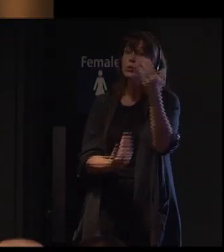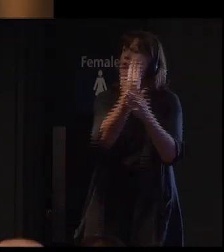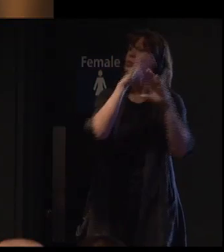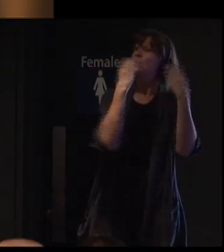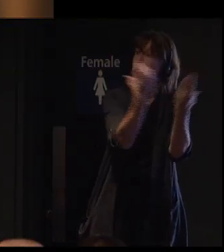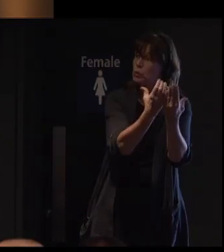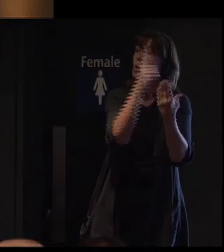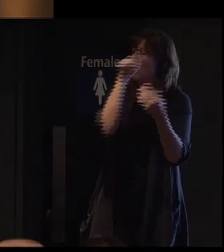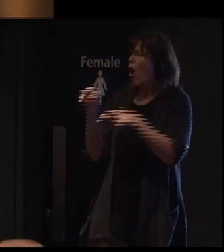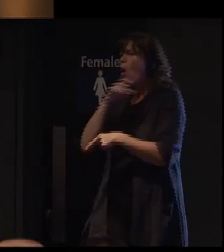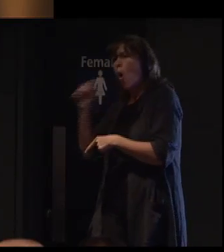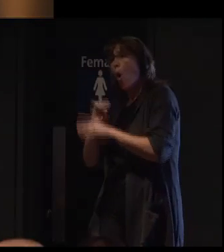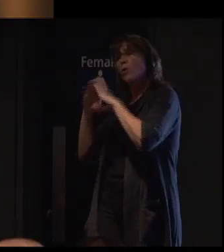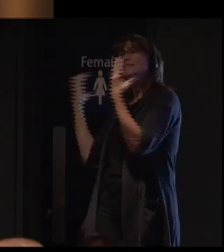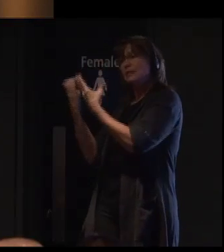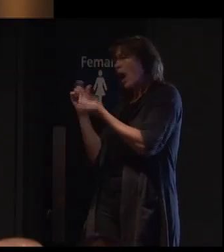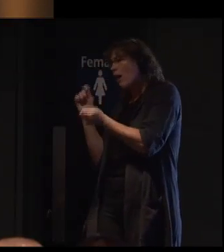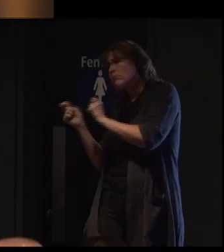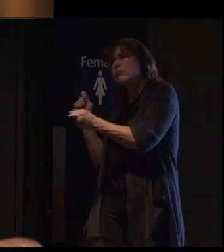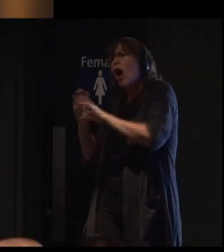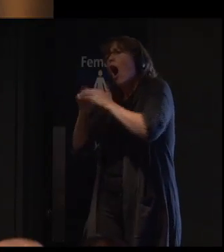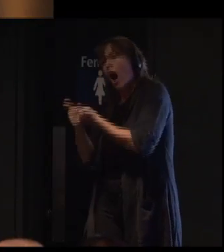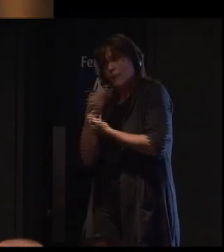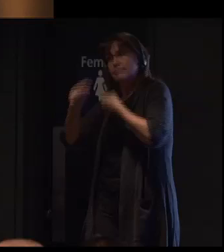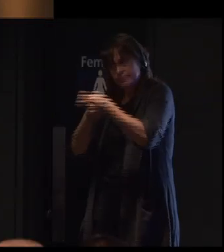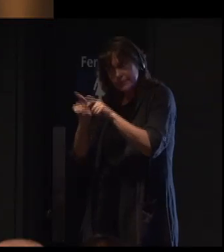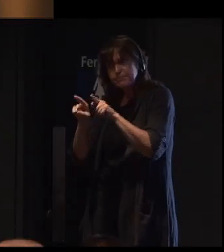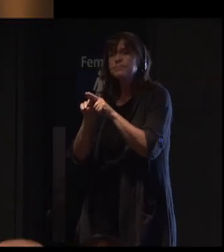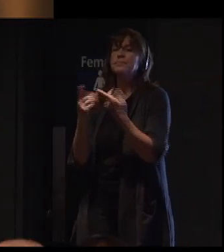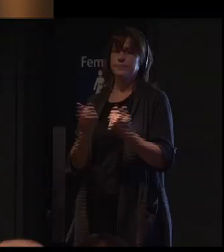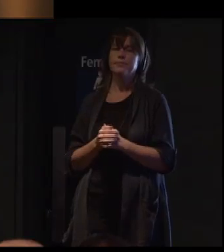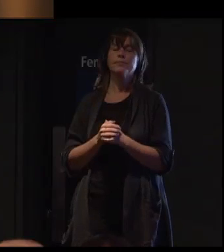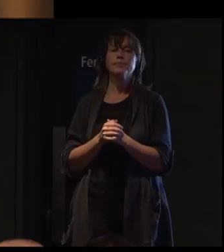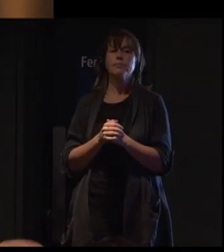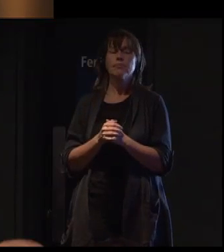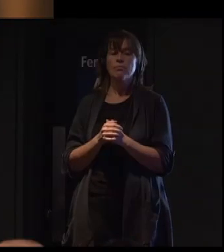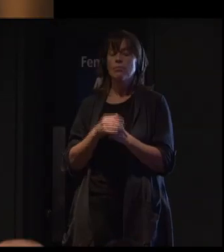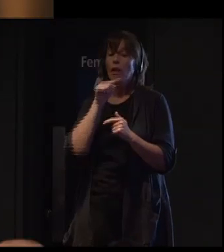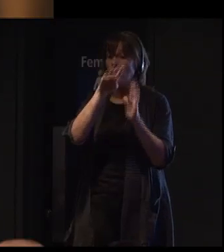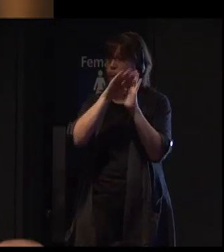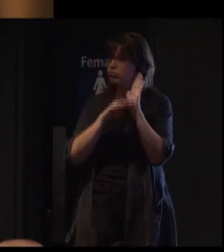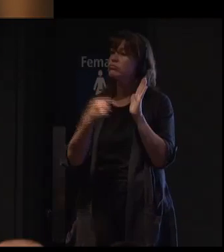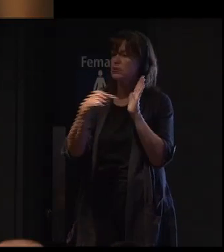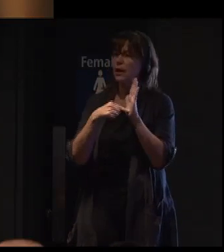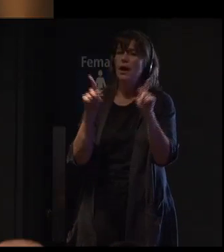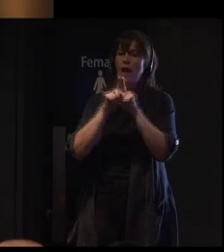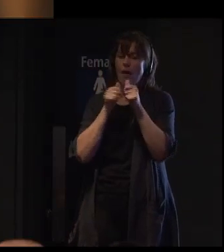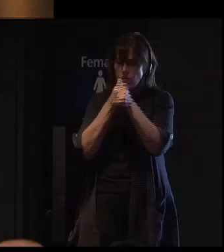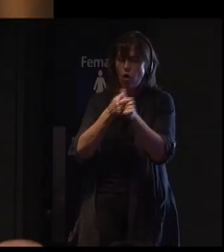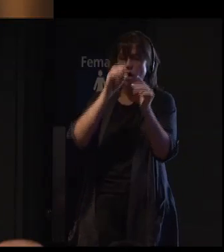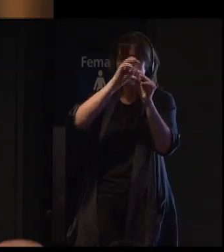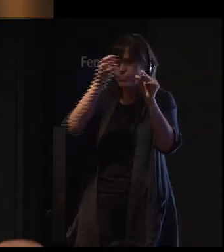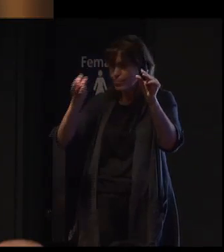also for existing stadia. So no more excuses allowed, I would say. It's following the entire event cycle